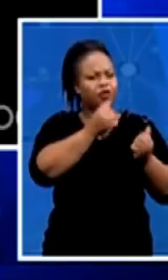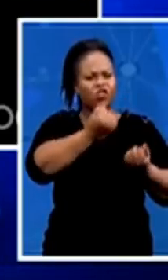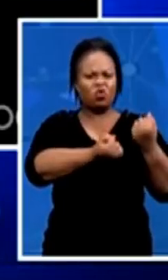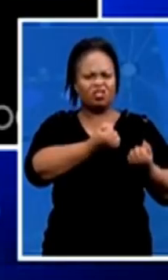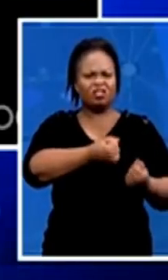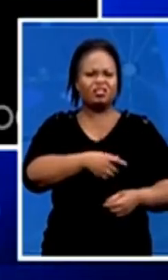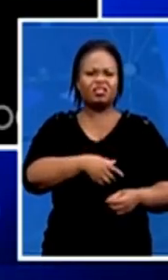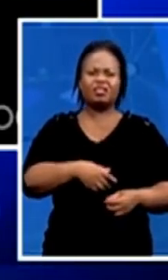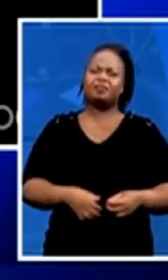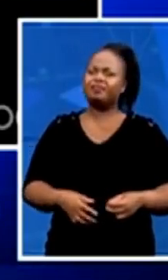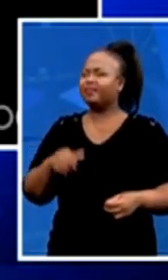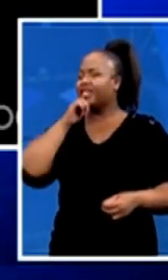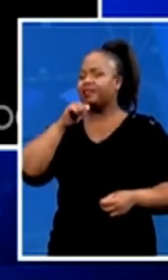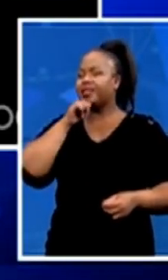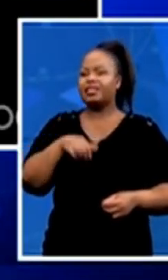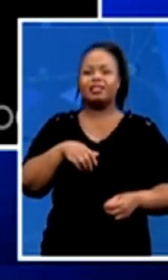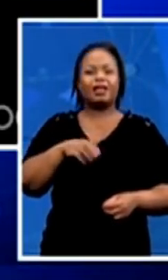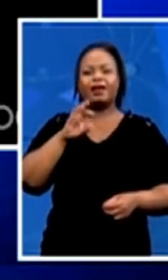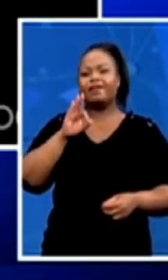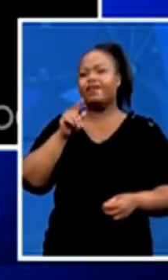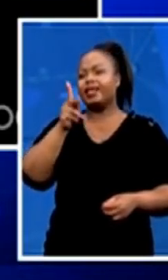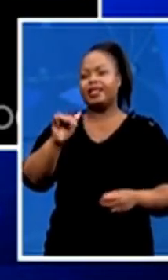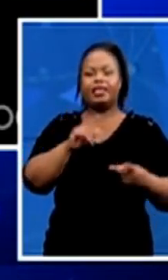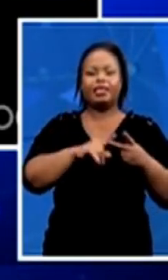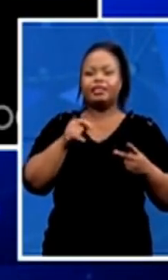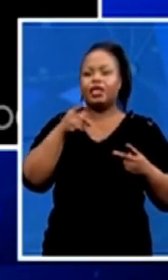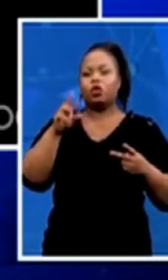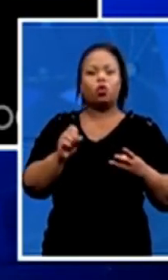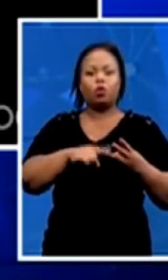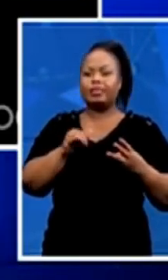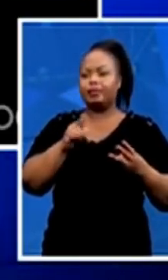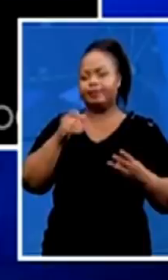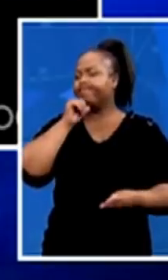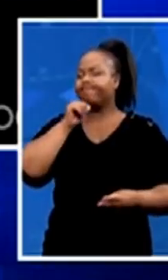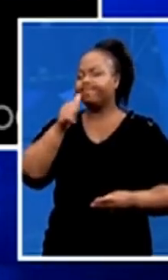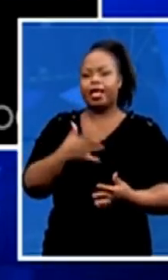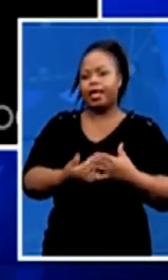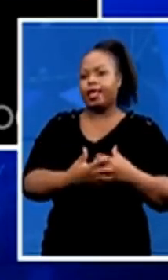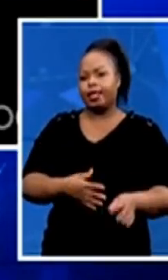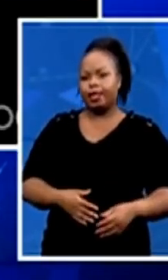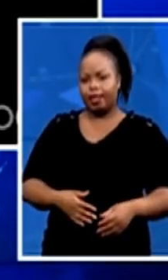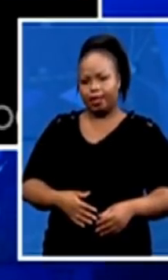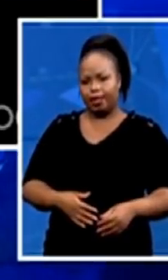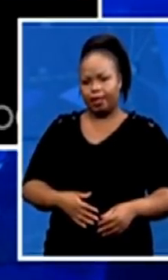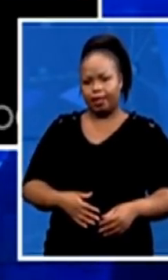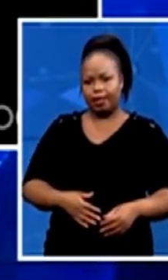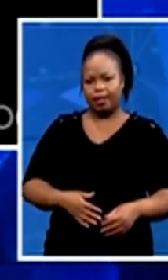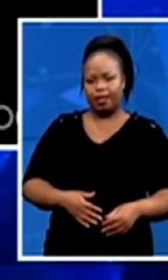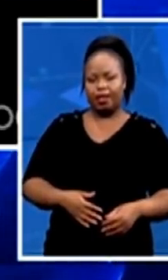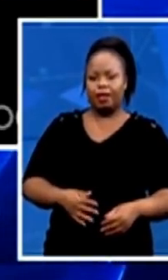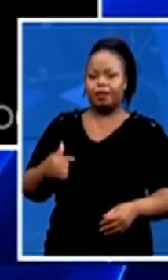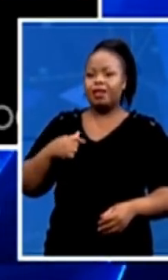Machabeng, doesn't matter. The point here is this. Is the hybridity of